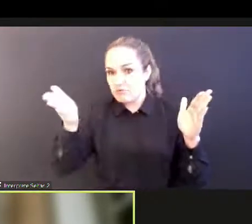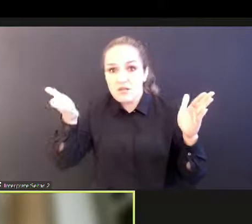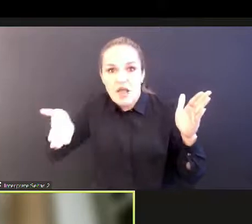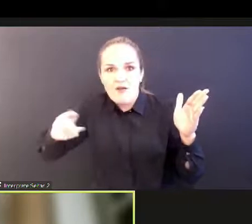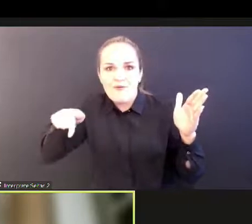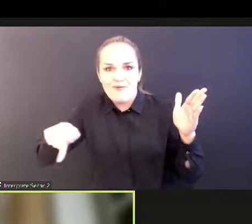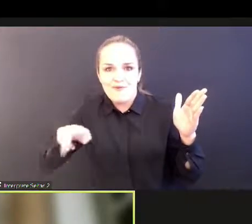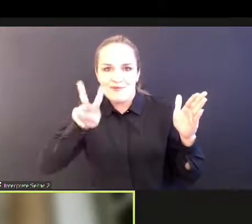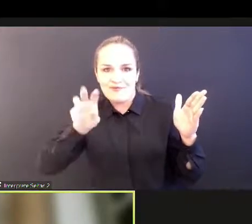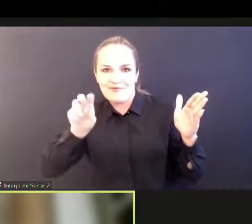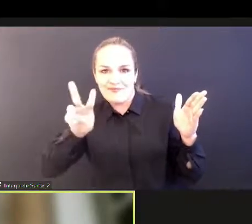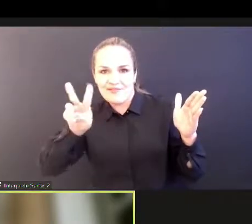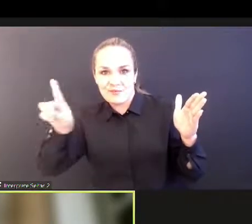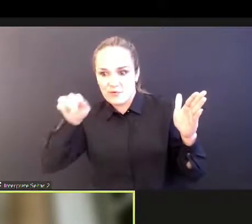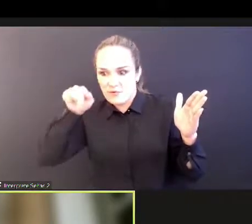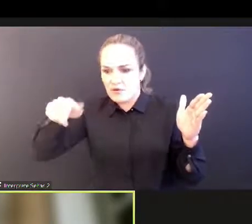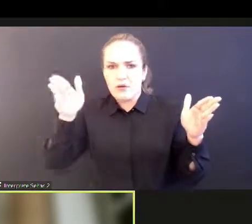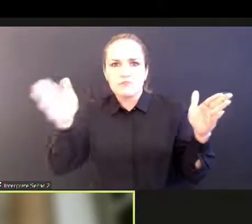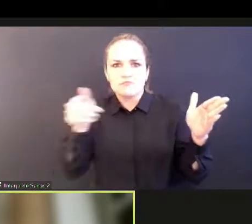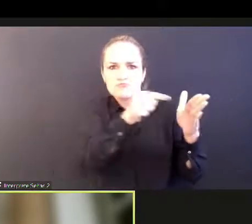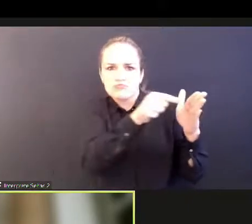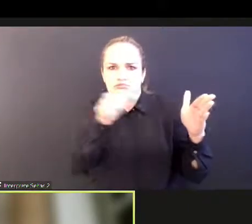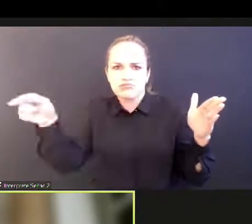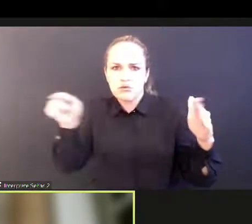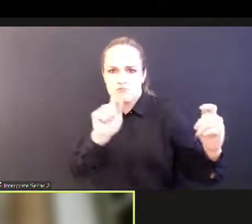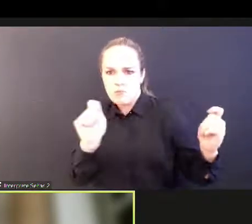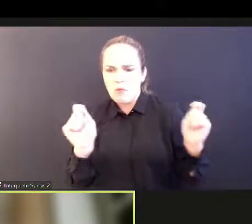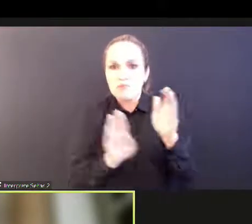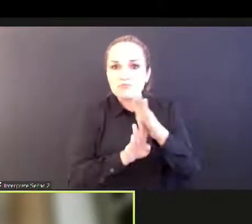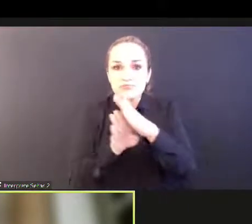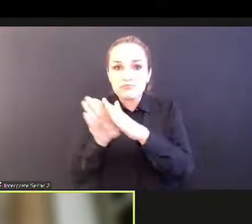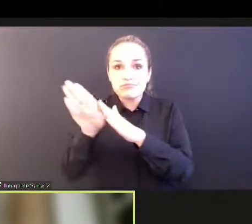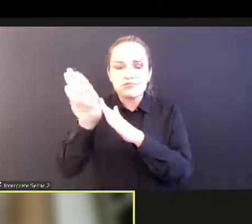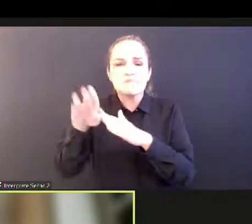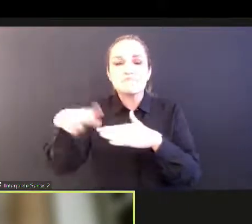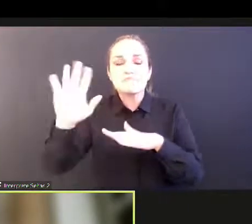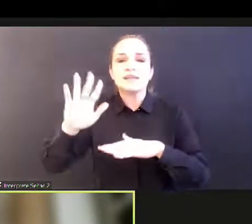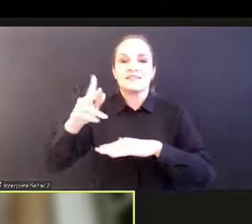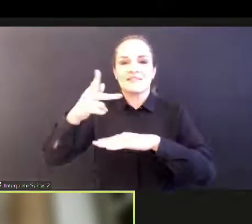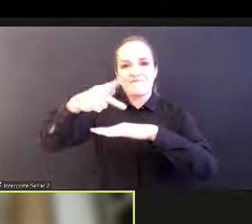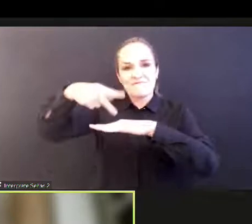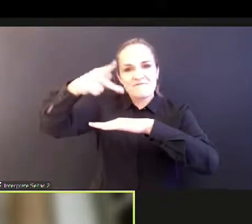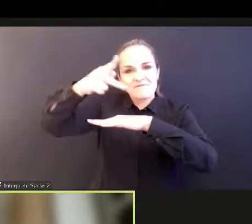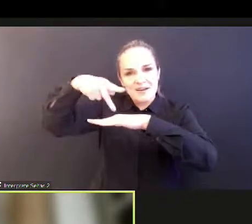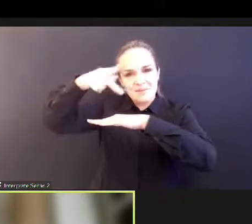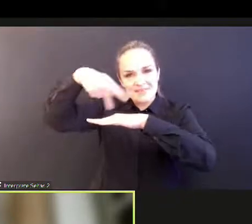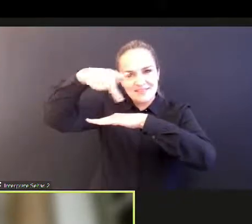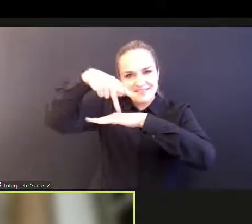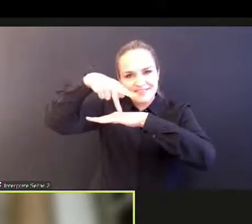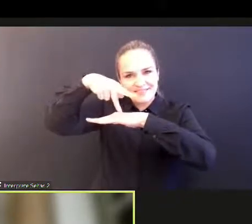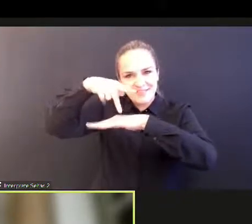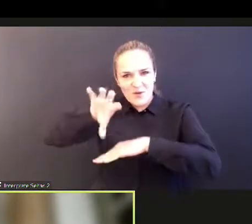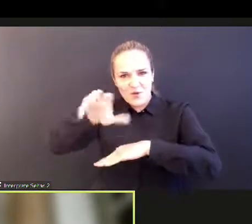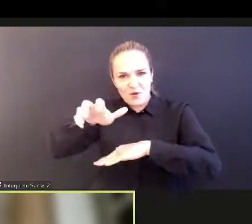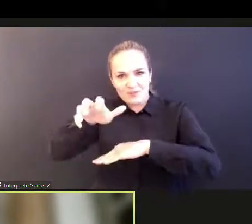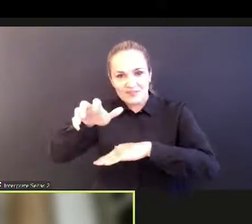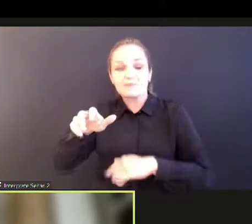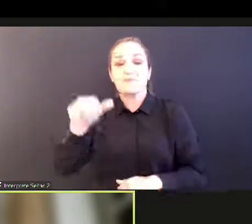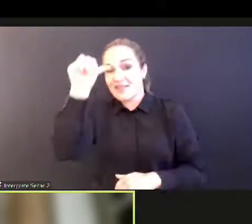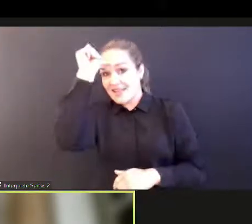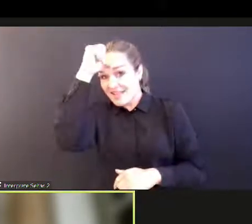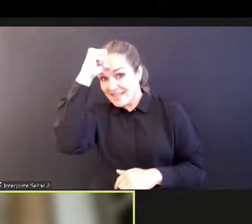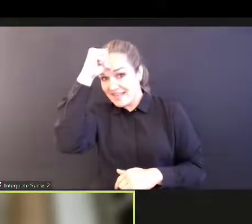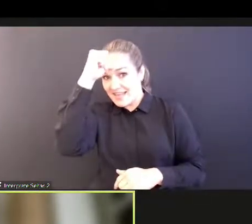India, China, Philippines, which are really the major players within this, India and China in particular. What's interesting, actually, is